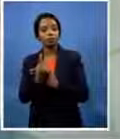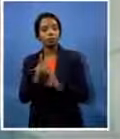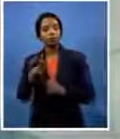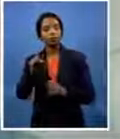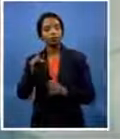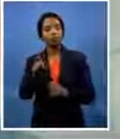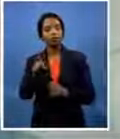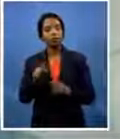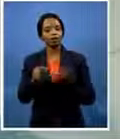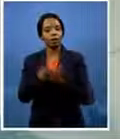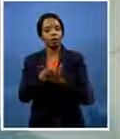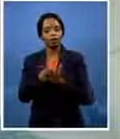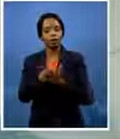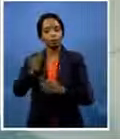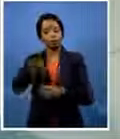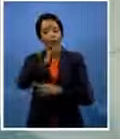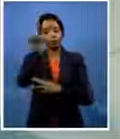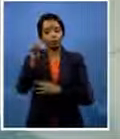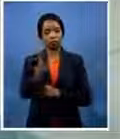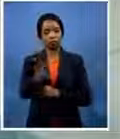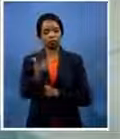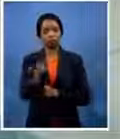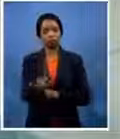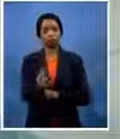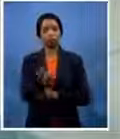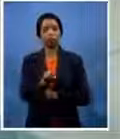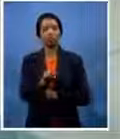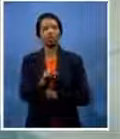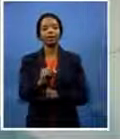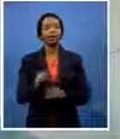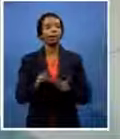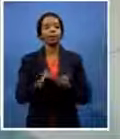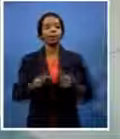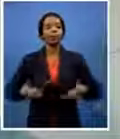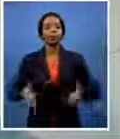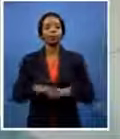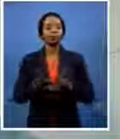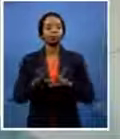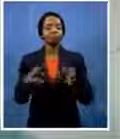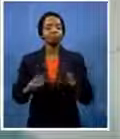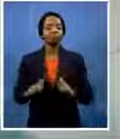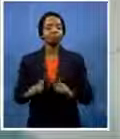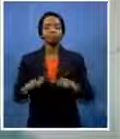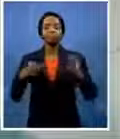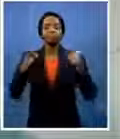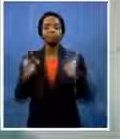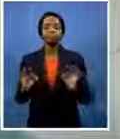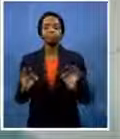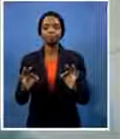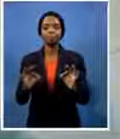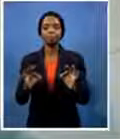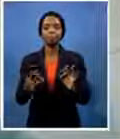that if we don't have a well-placed, a really like what the Germans have